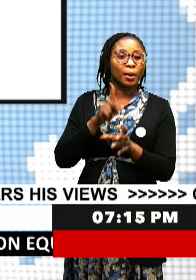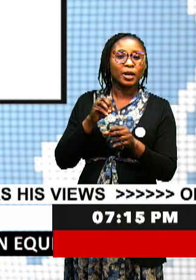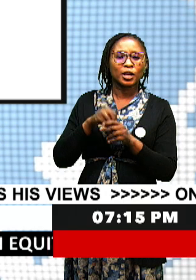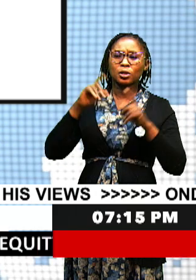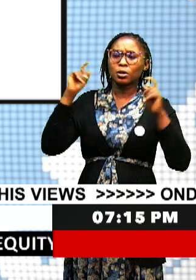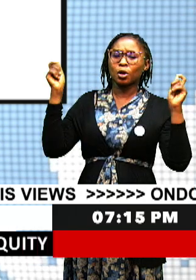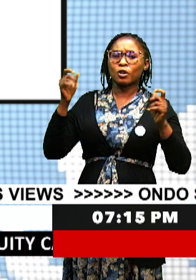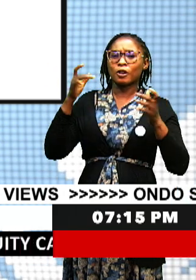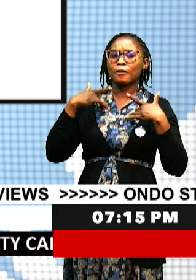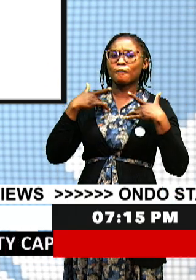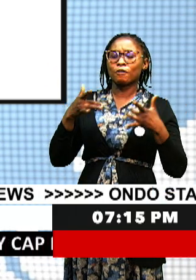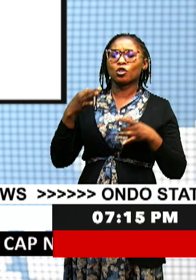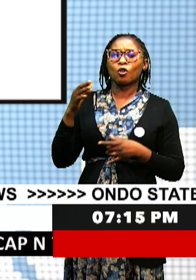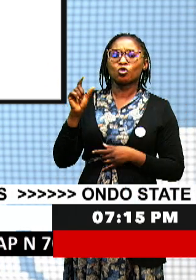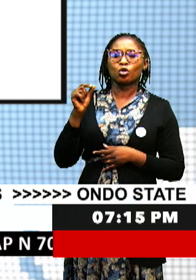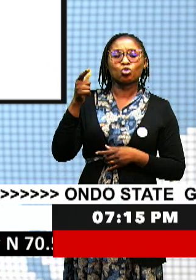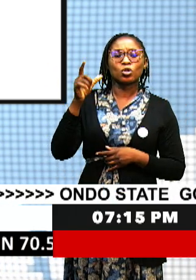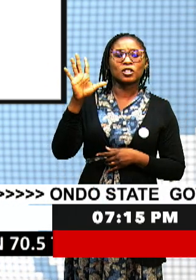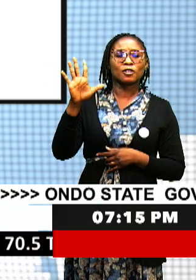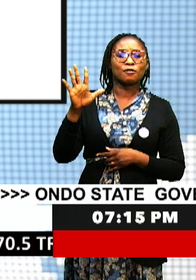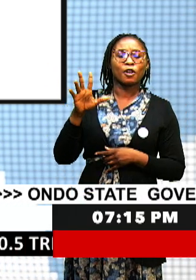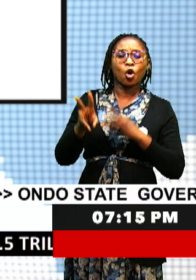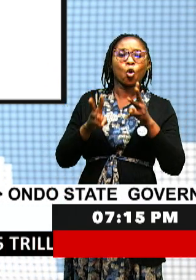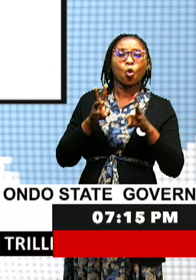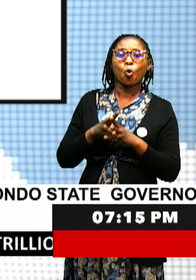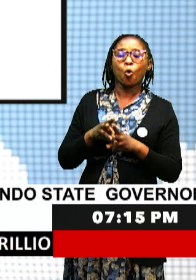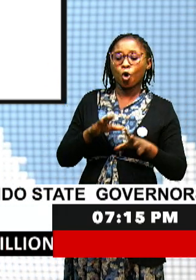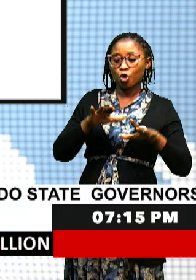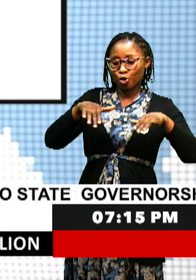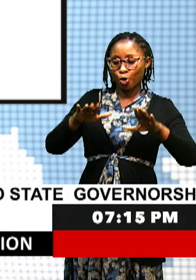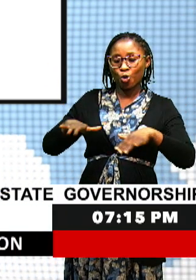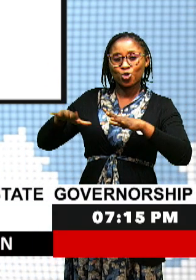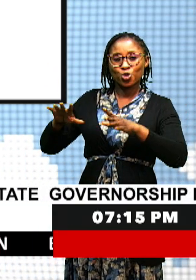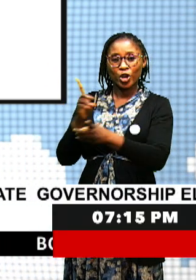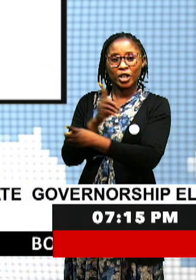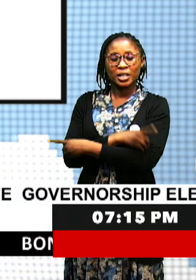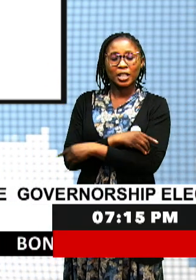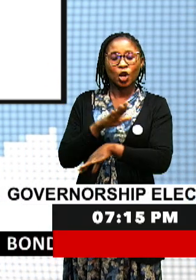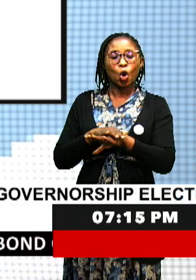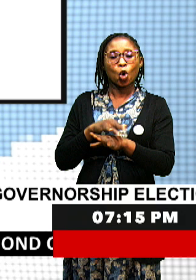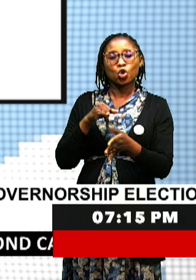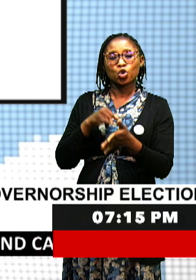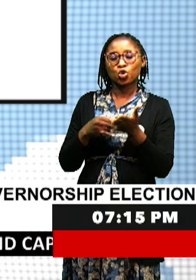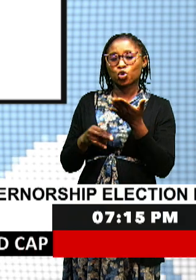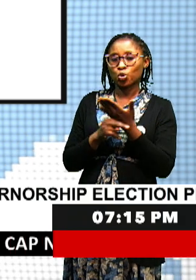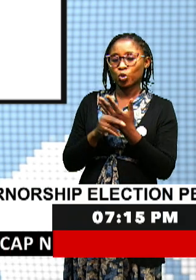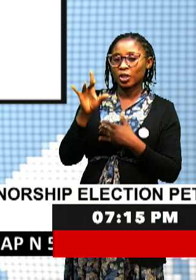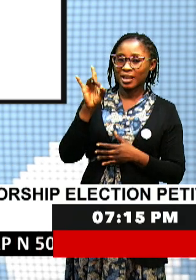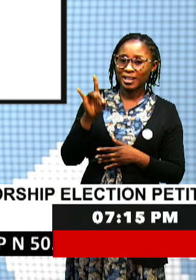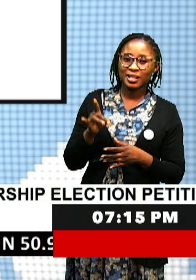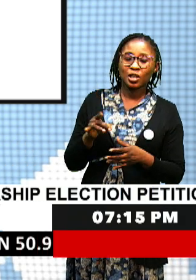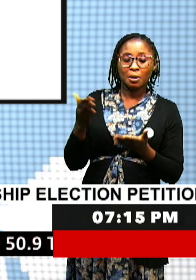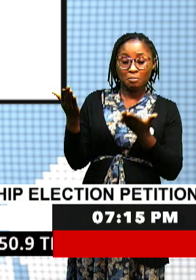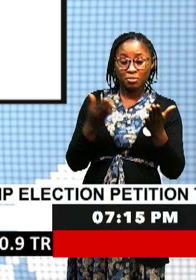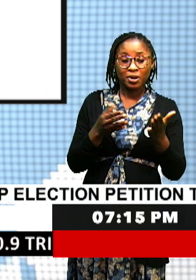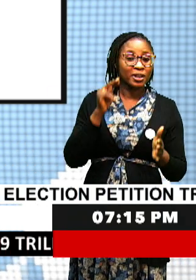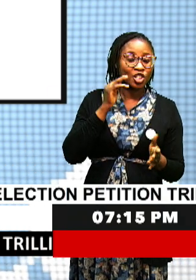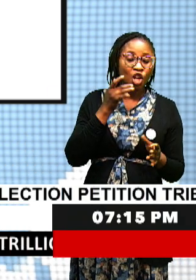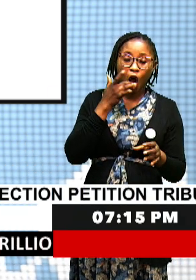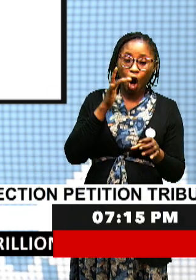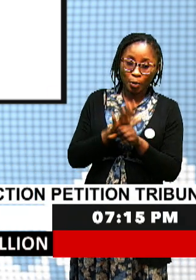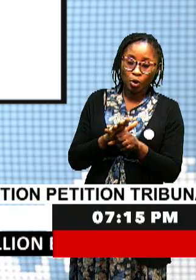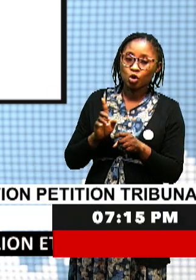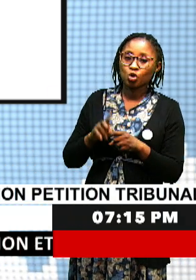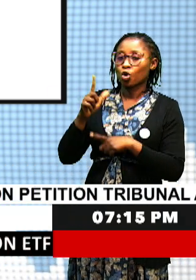commemorative events of the 2025 World Oceans Day on June 8, underscoring Nigeria's commitment to global